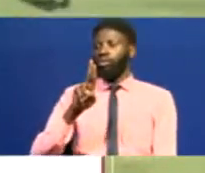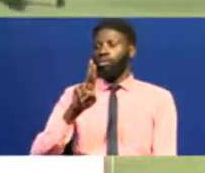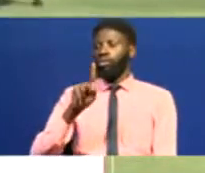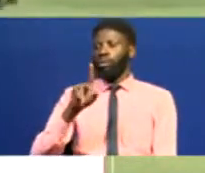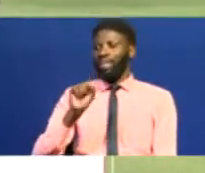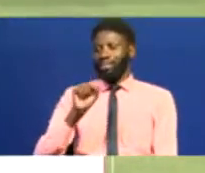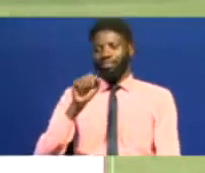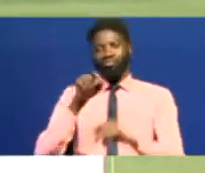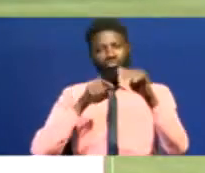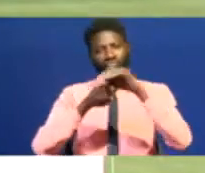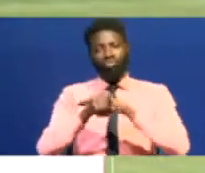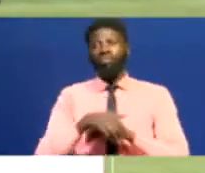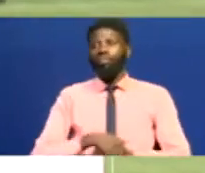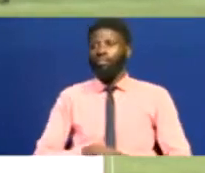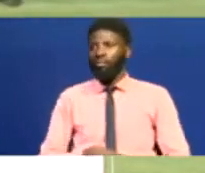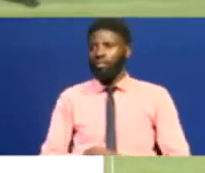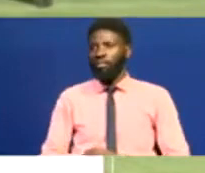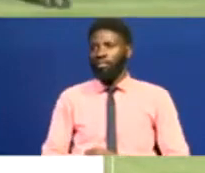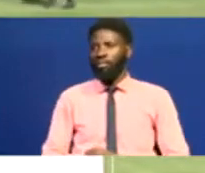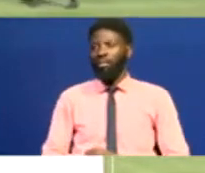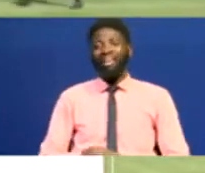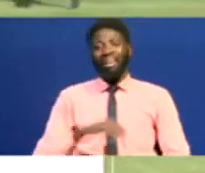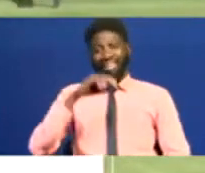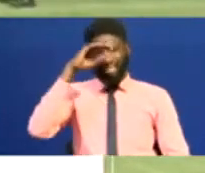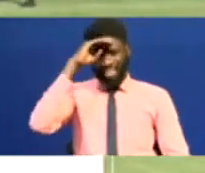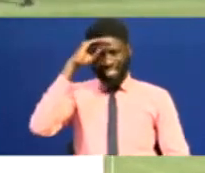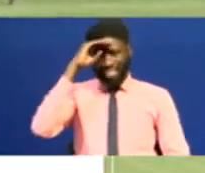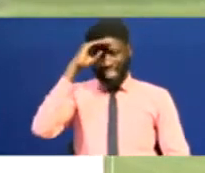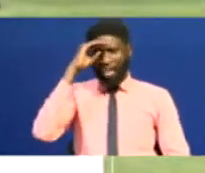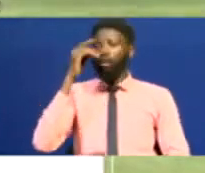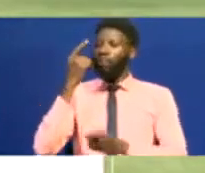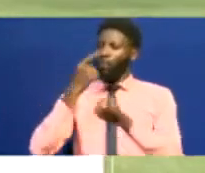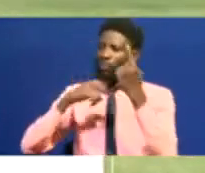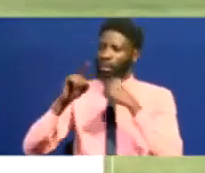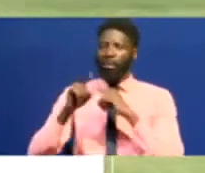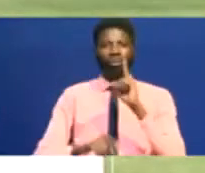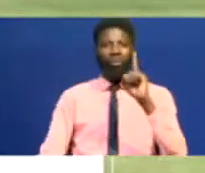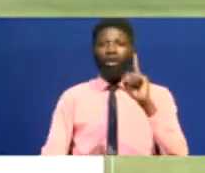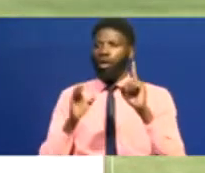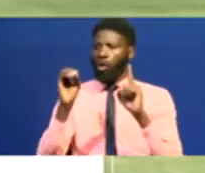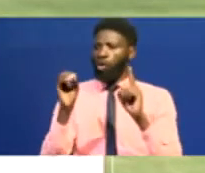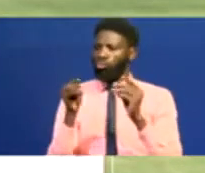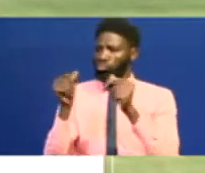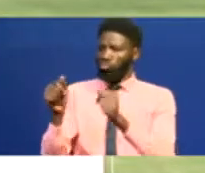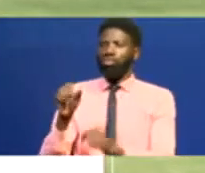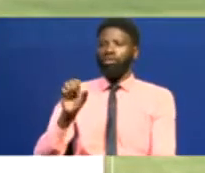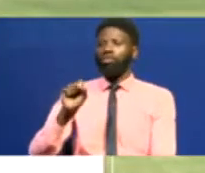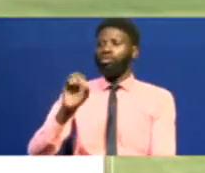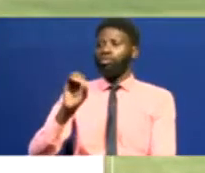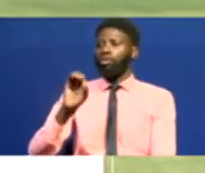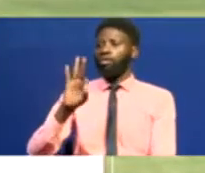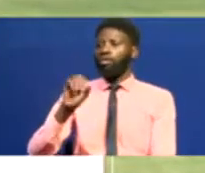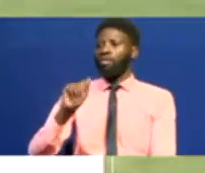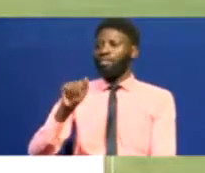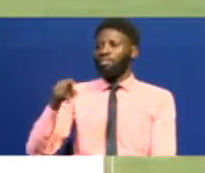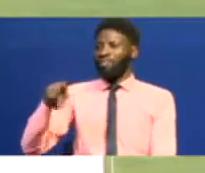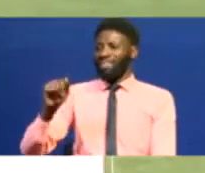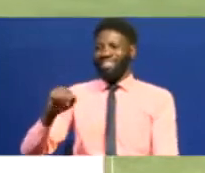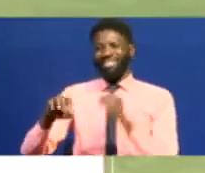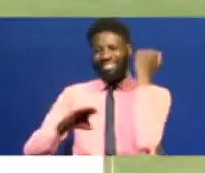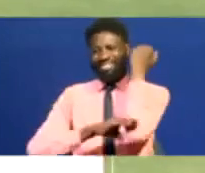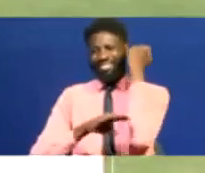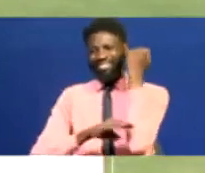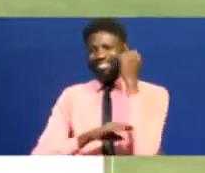Kibande helped Tusk FC to a 1-0 win over bottom side Sofapaka. Christopher Raila and